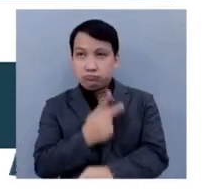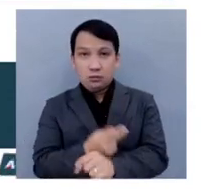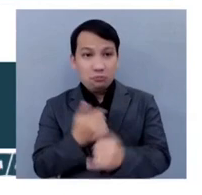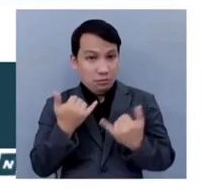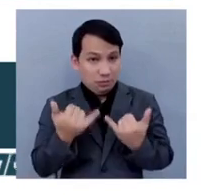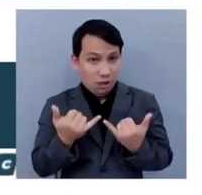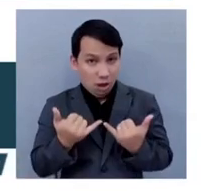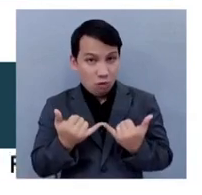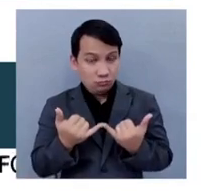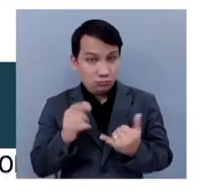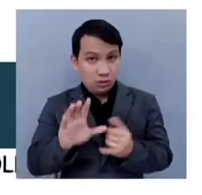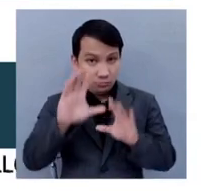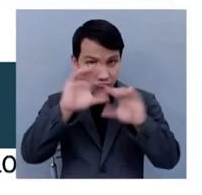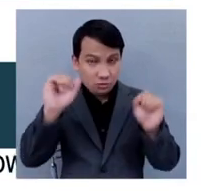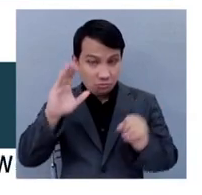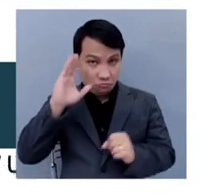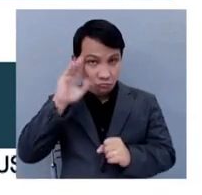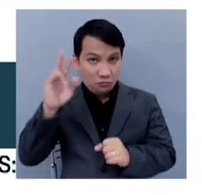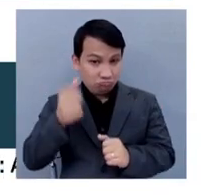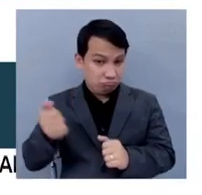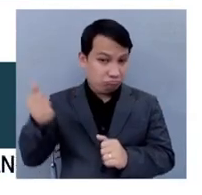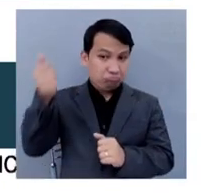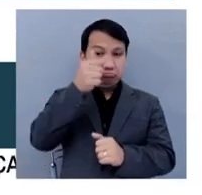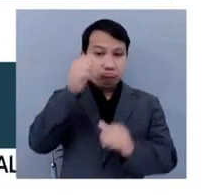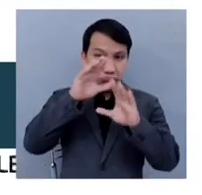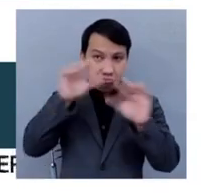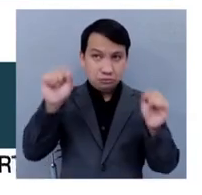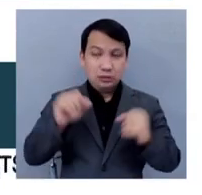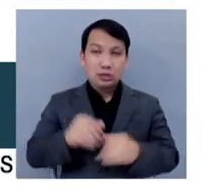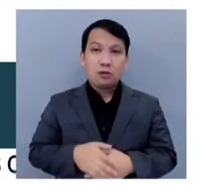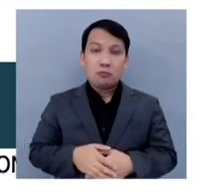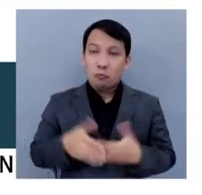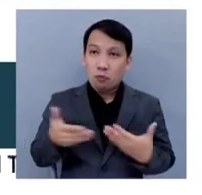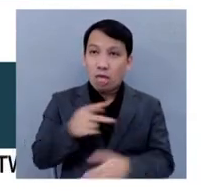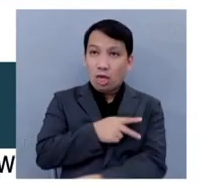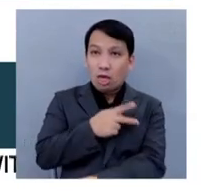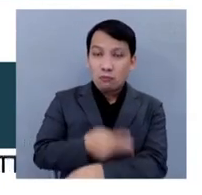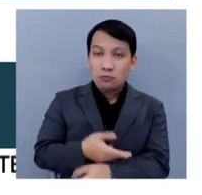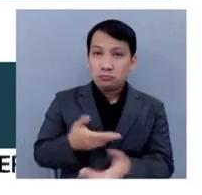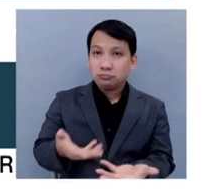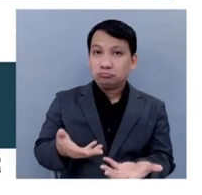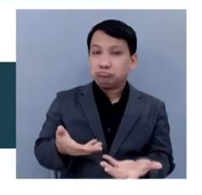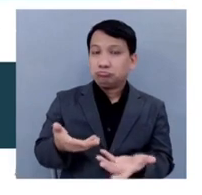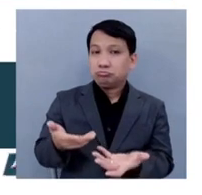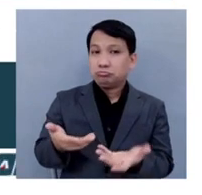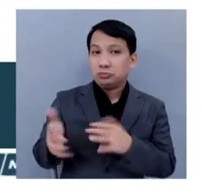power of the presidency. So it's not true that he will be hands off.